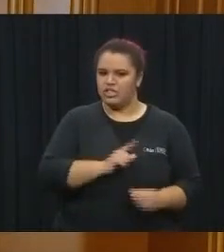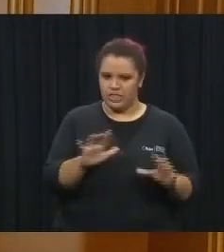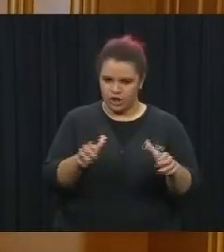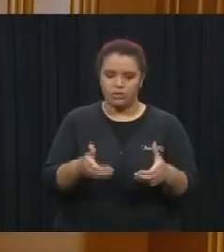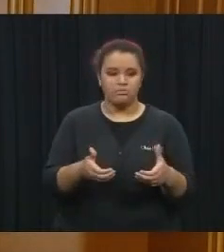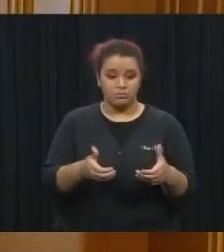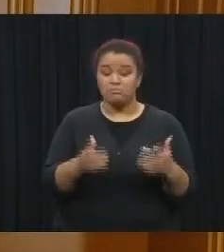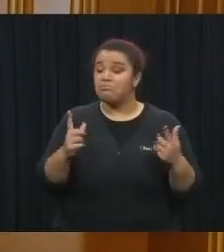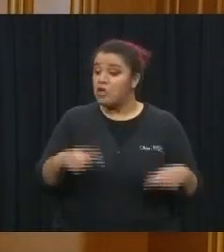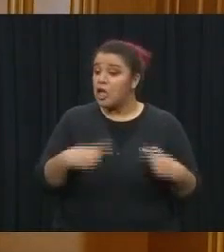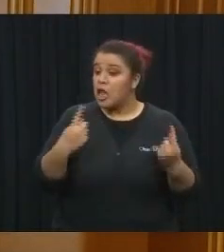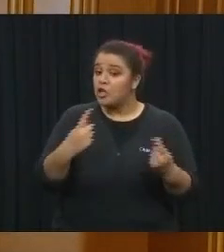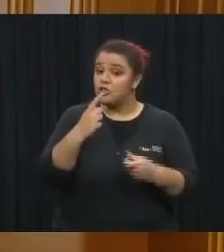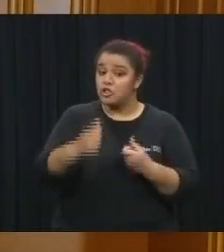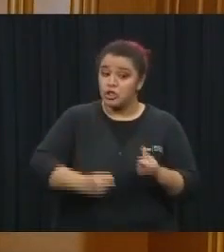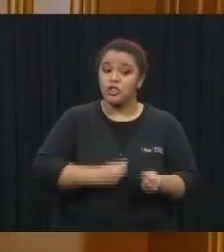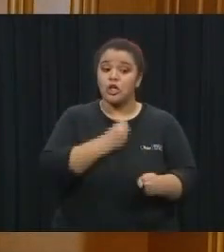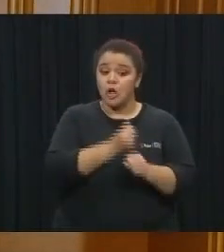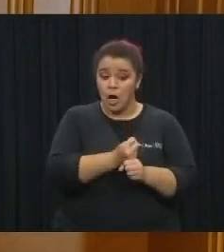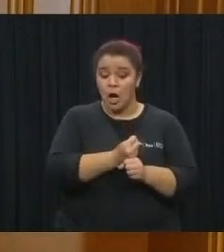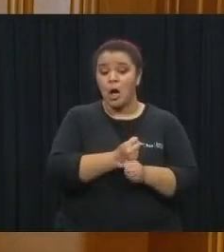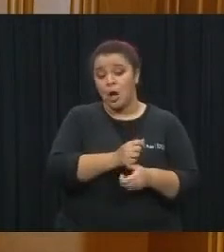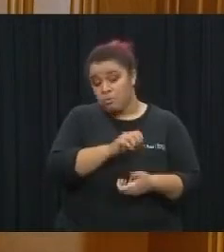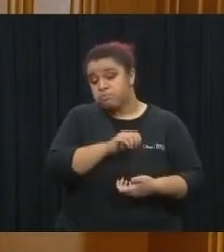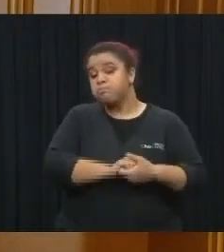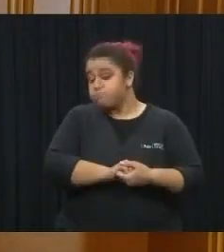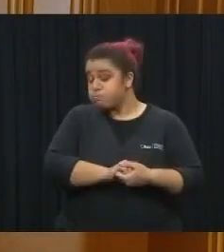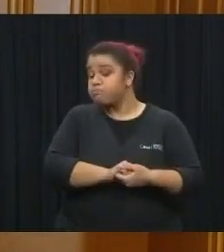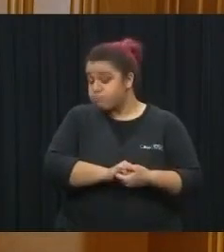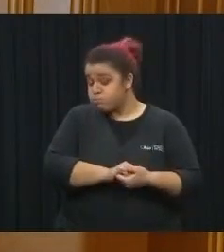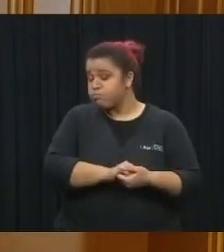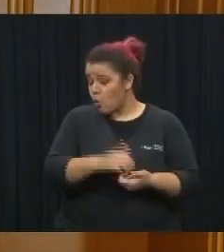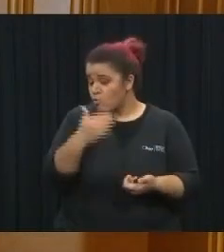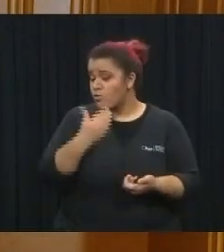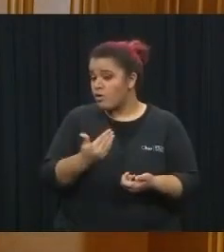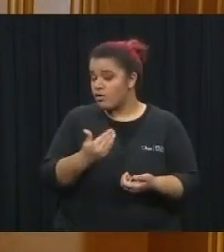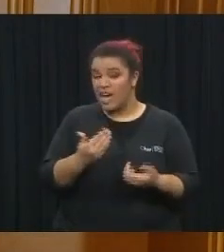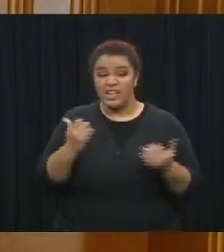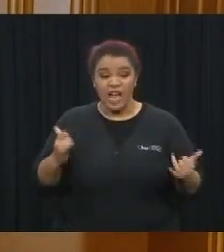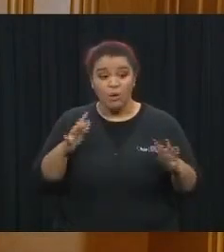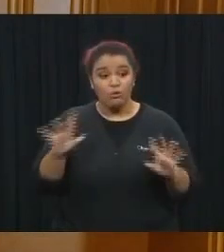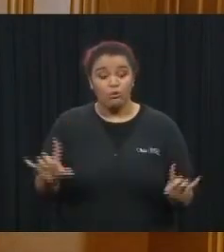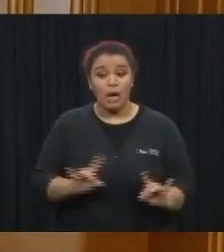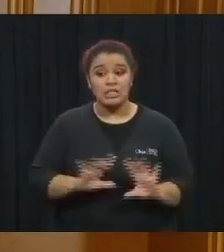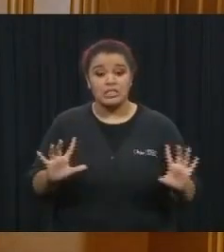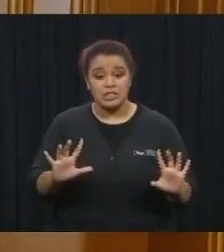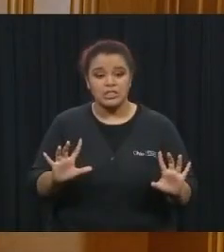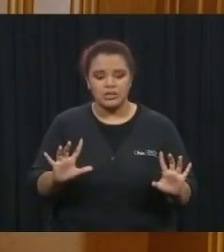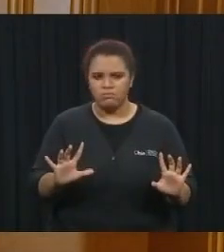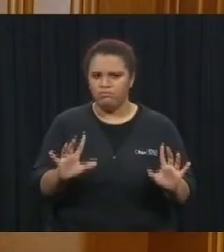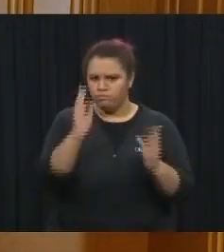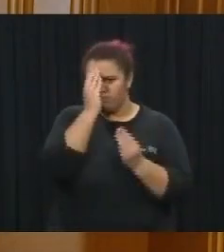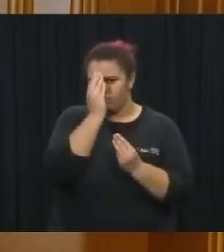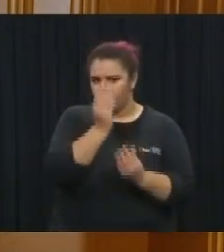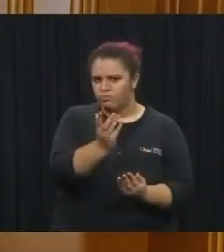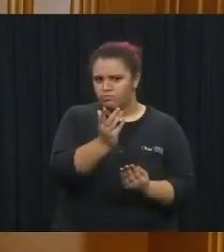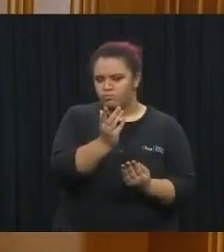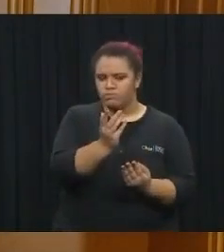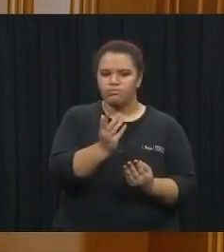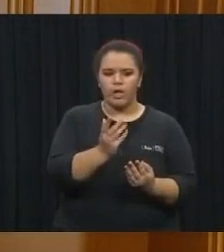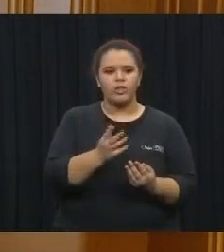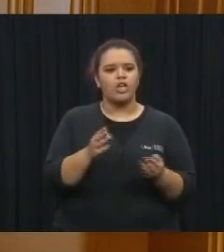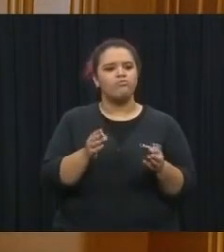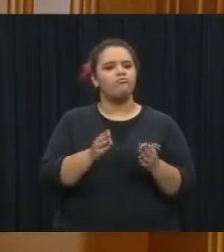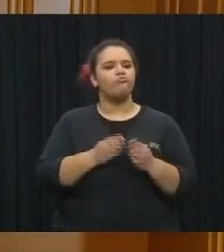well for the last year. During this crisis, I've had a lot of communication from members of the General Assembly, which